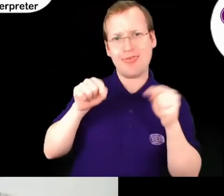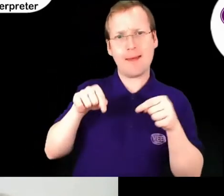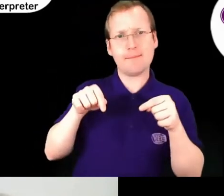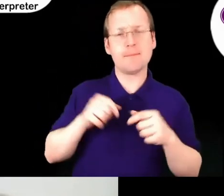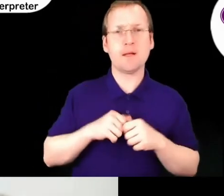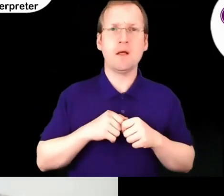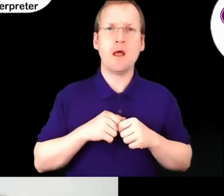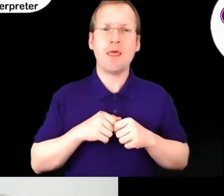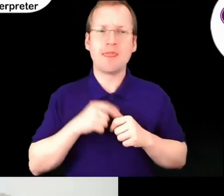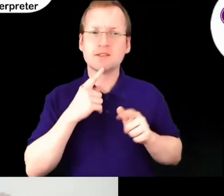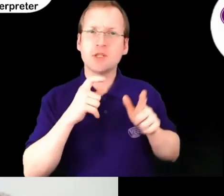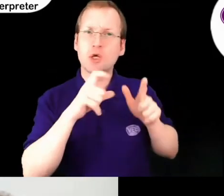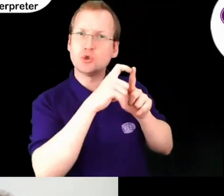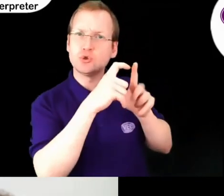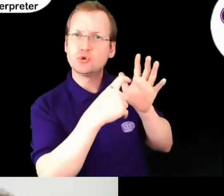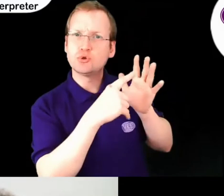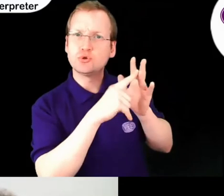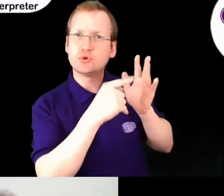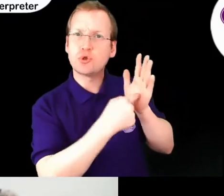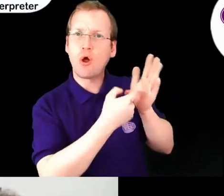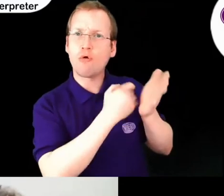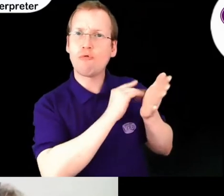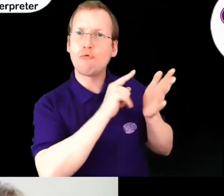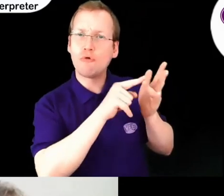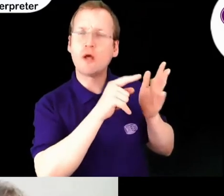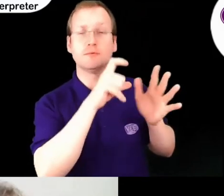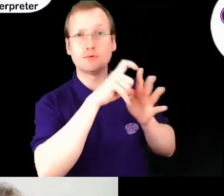of God called Dorothy McCrae McMahon, who's